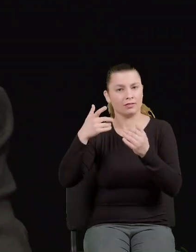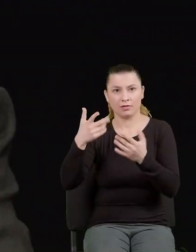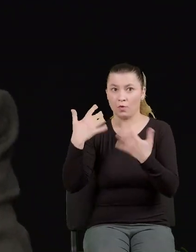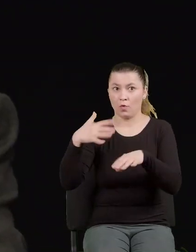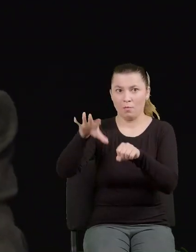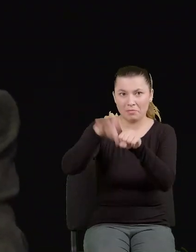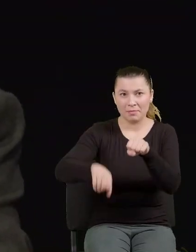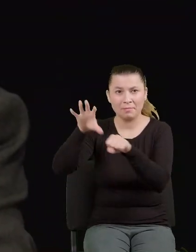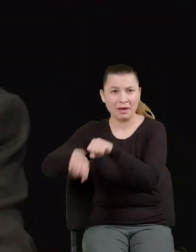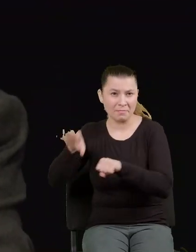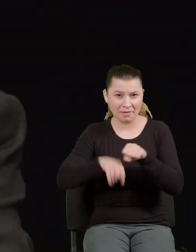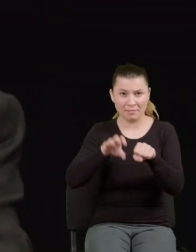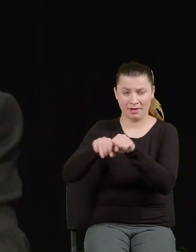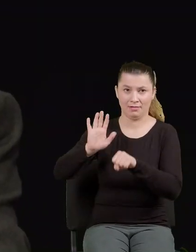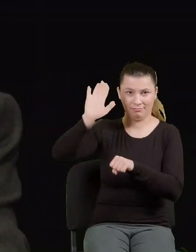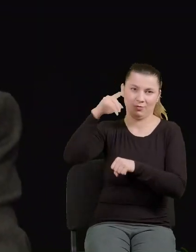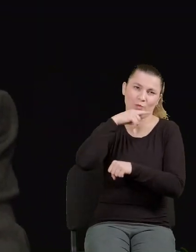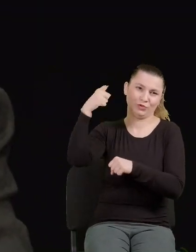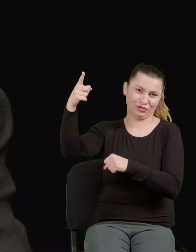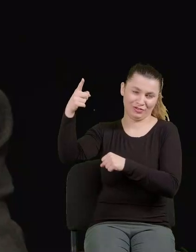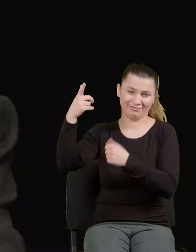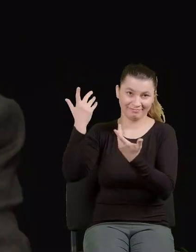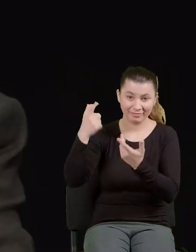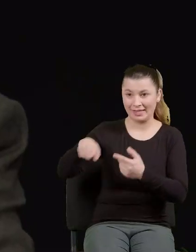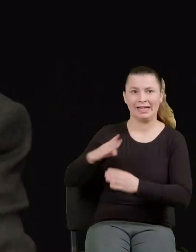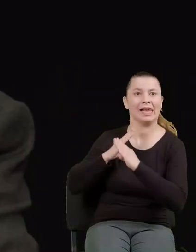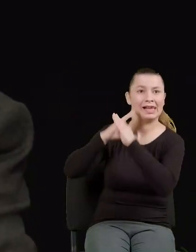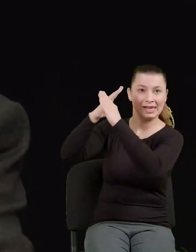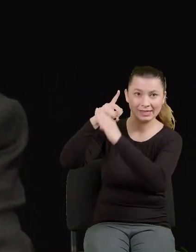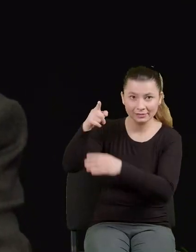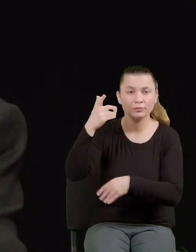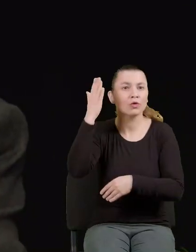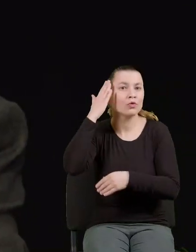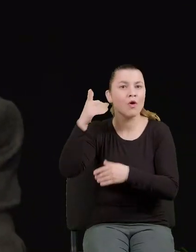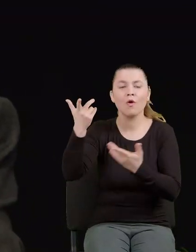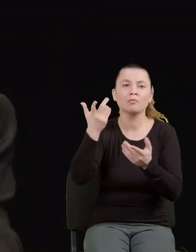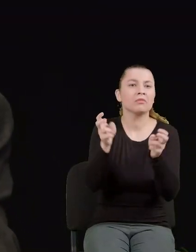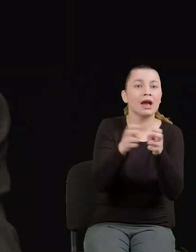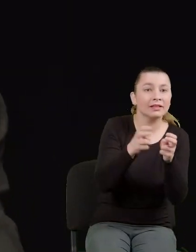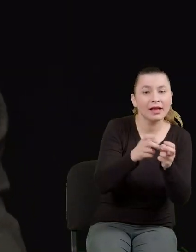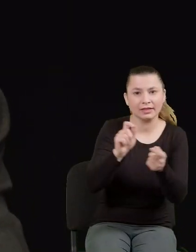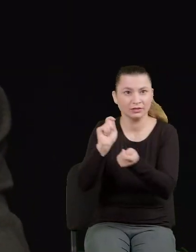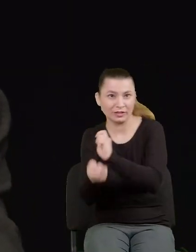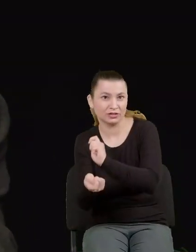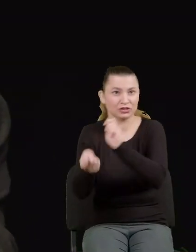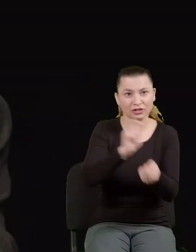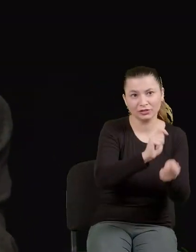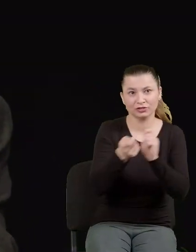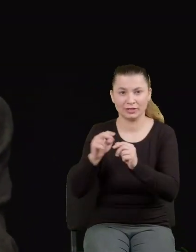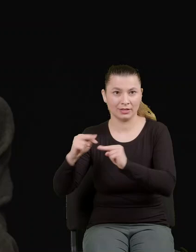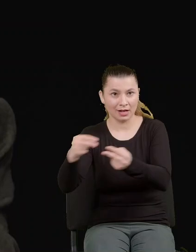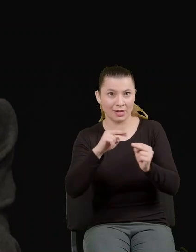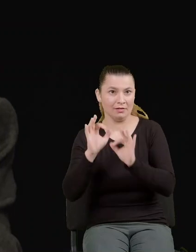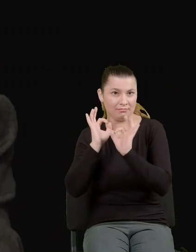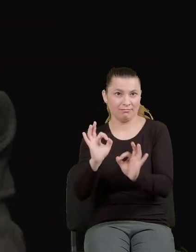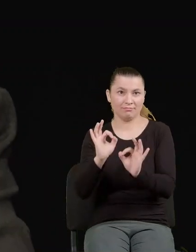to switch lines very, very easily. The whole system doesn't come down. So there's aspects of this, and it relates also to this discussion on